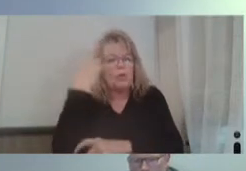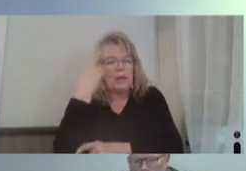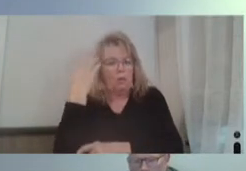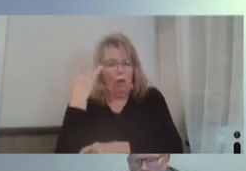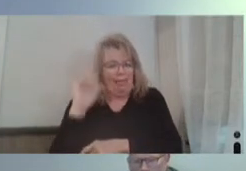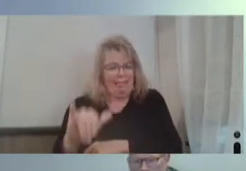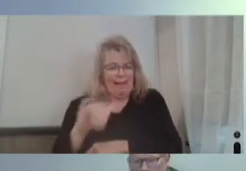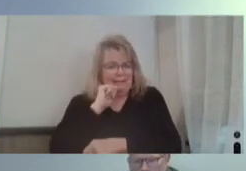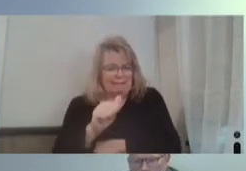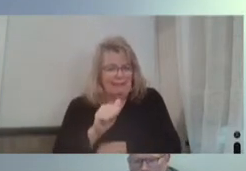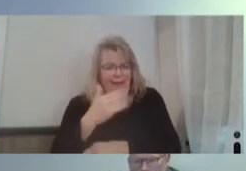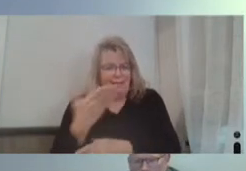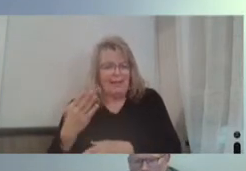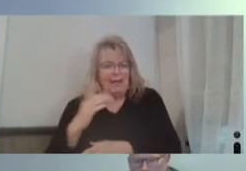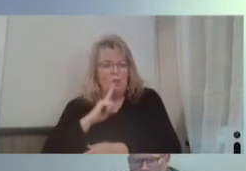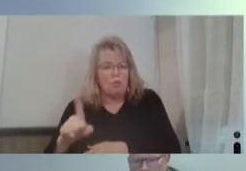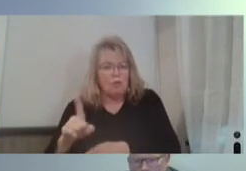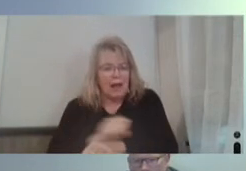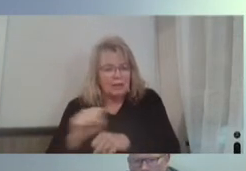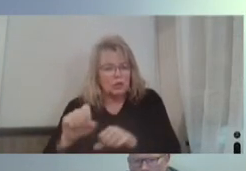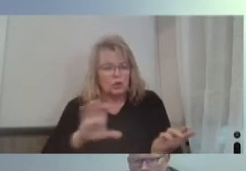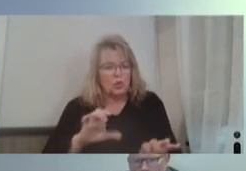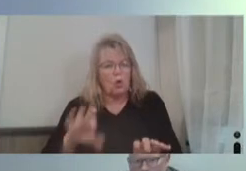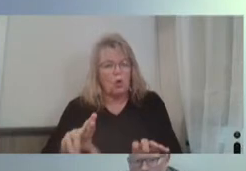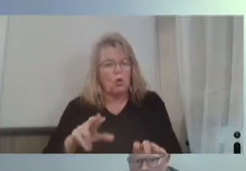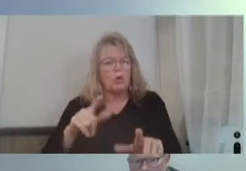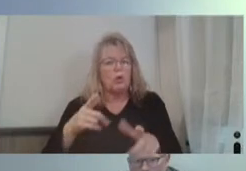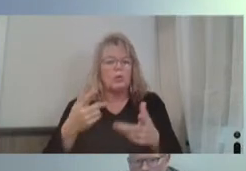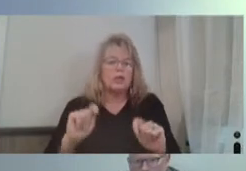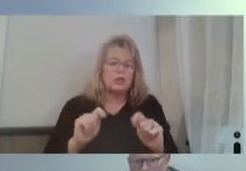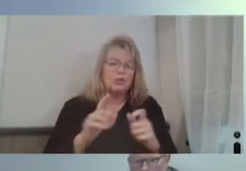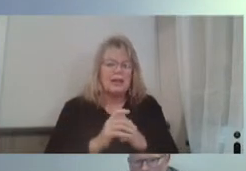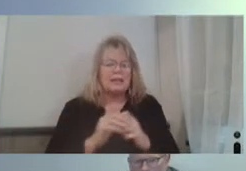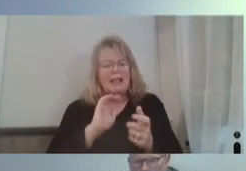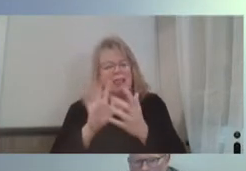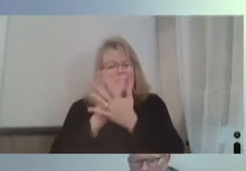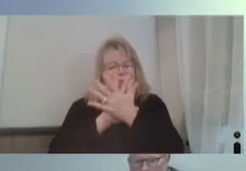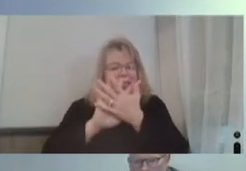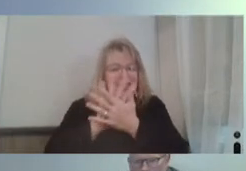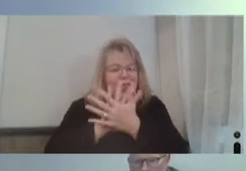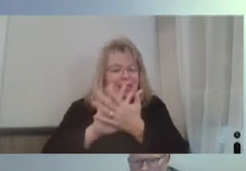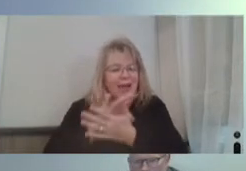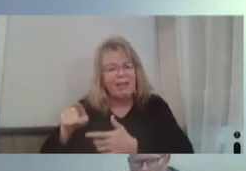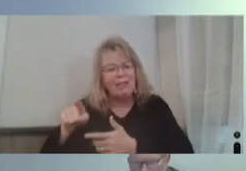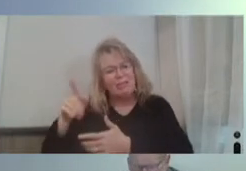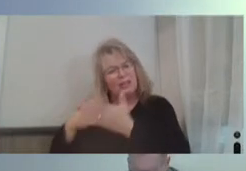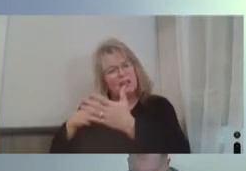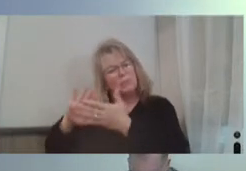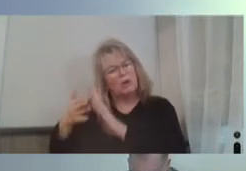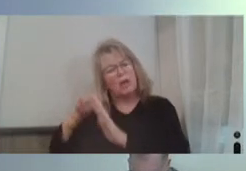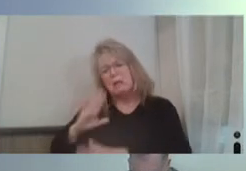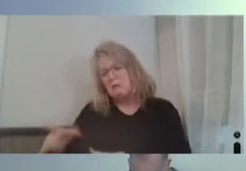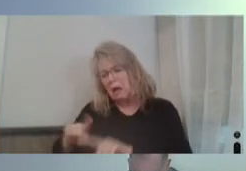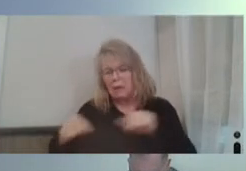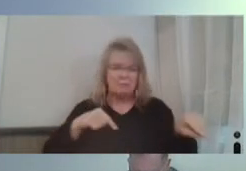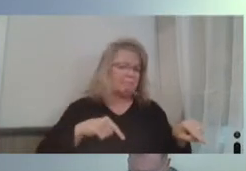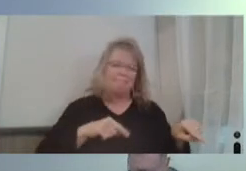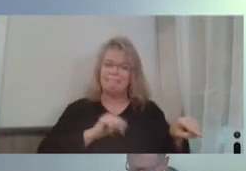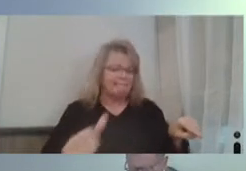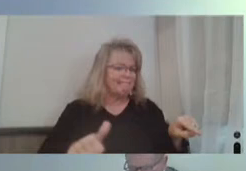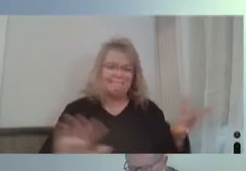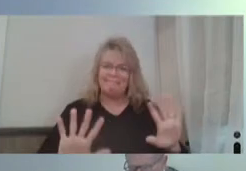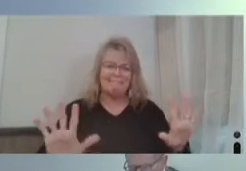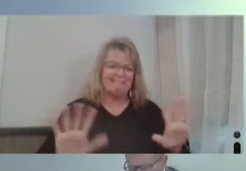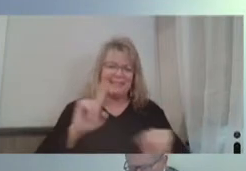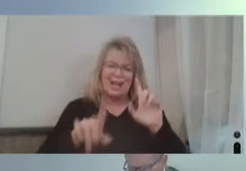the thing we're actually doing, or are we trying to soften its wording and say, well, this part of town, it's okay to do that, but not here. And then number two,